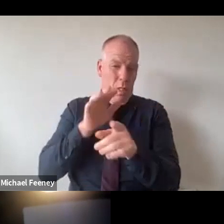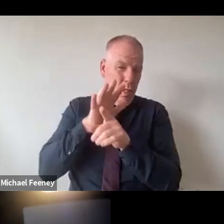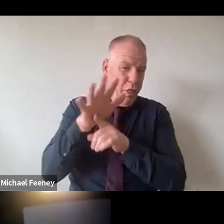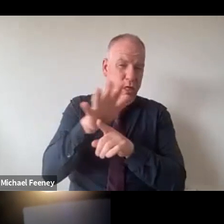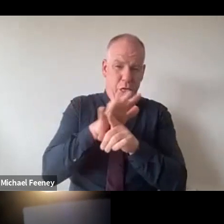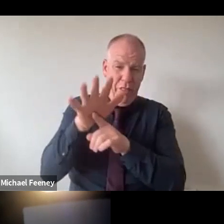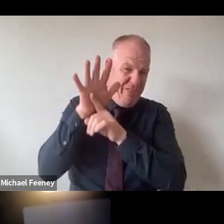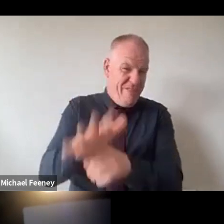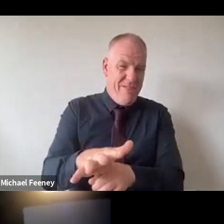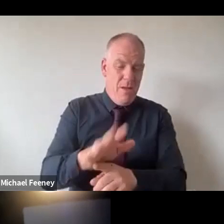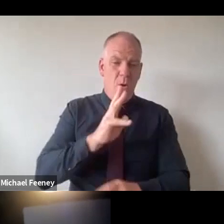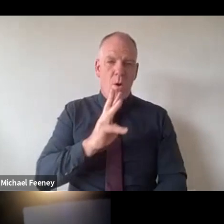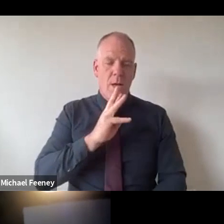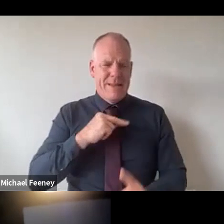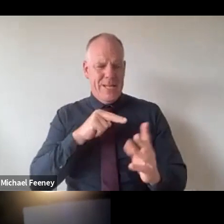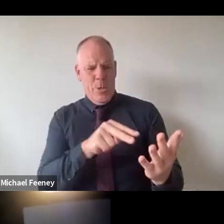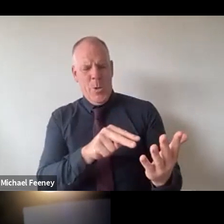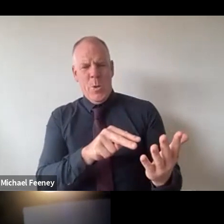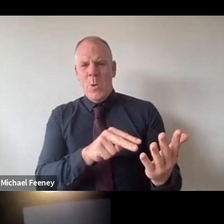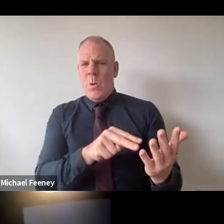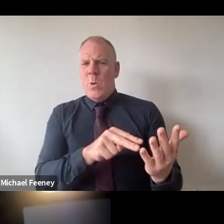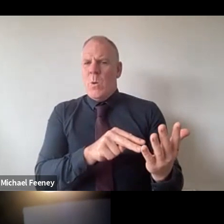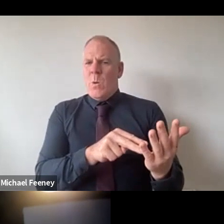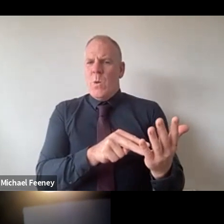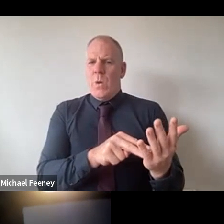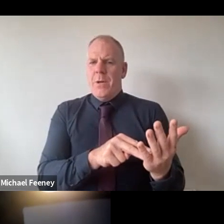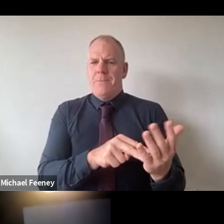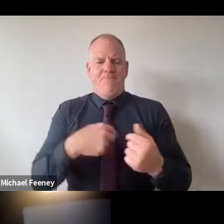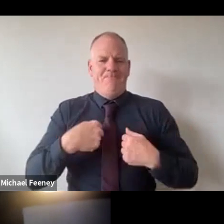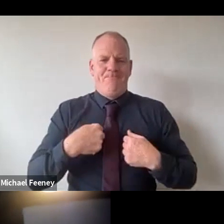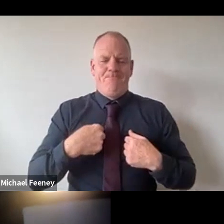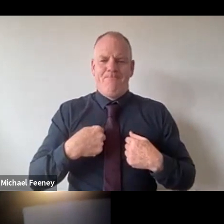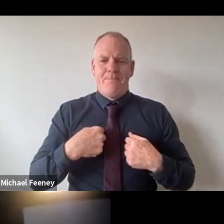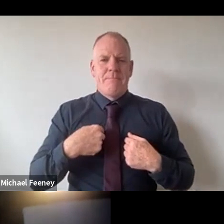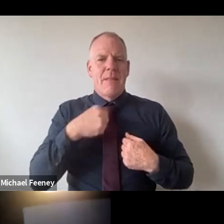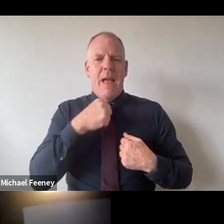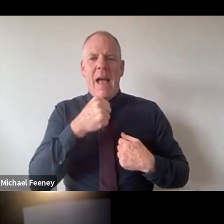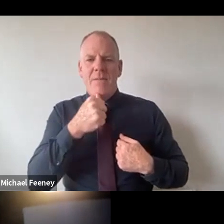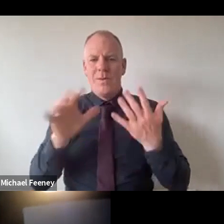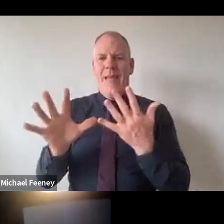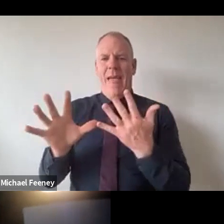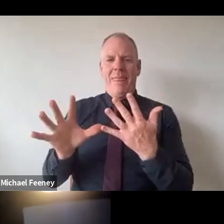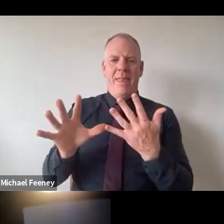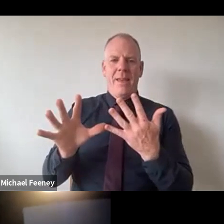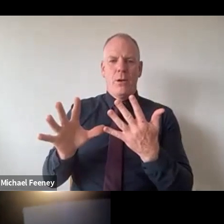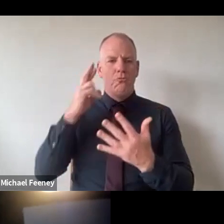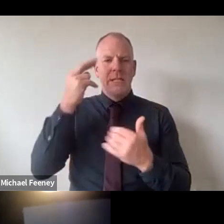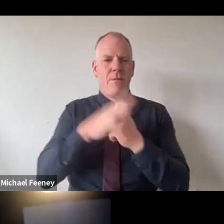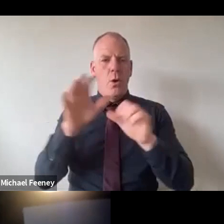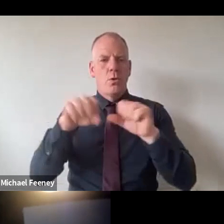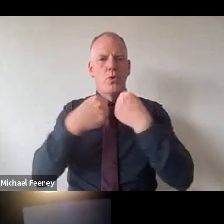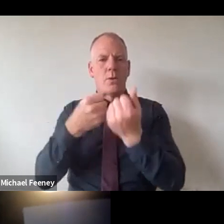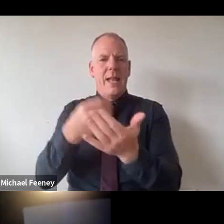So I knew that I didn't have there wasn't a 10th ground, a social economic ground, because I was being